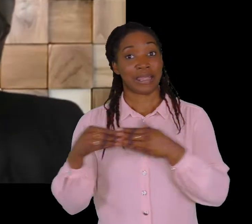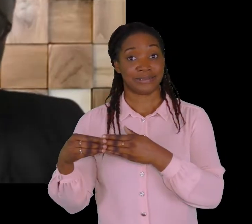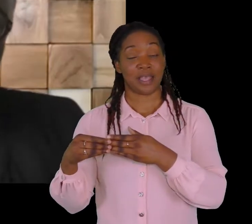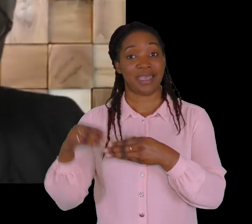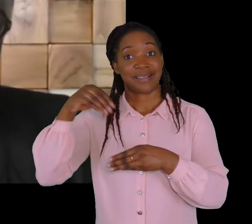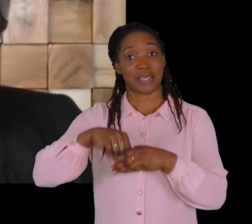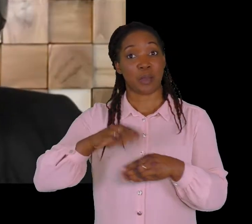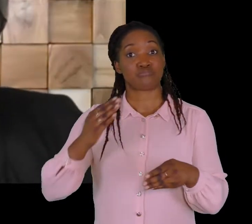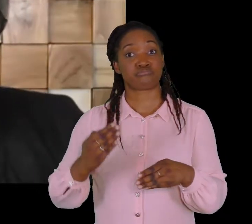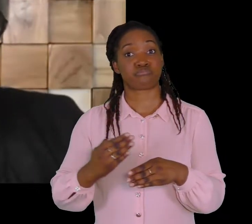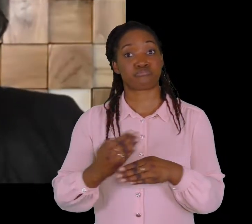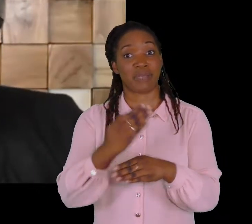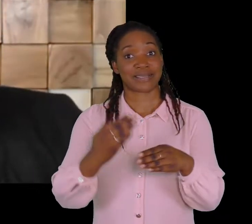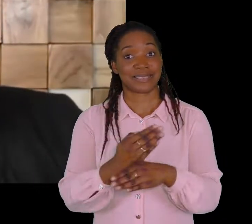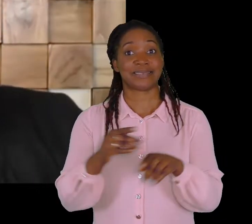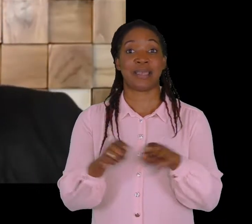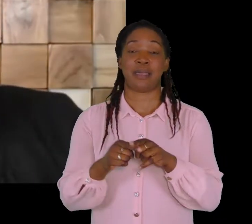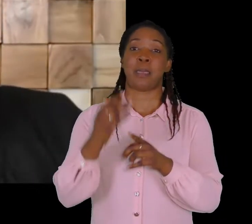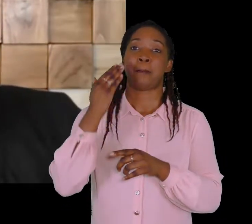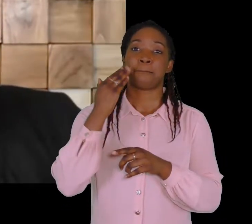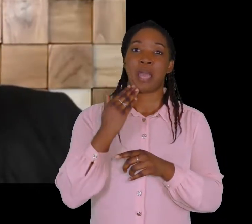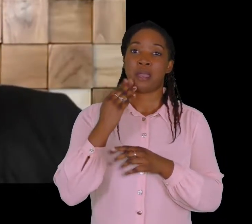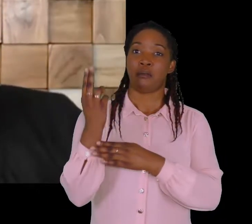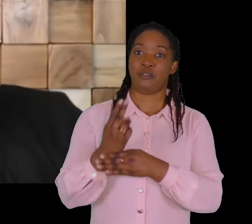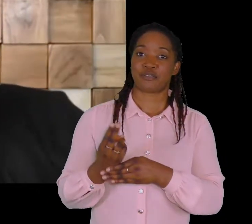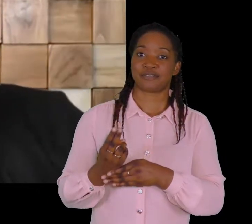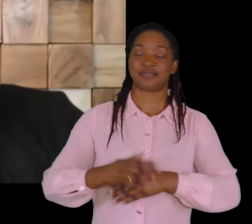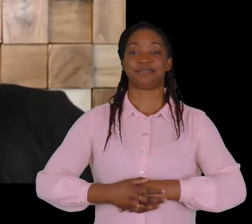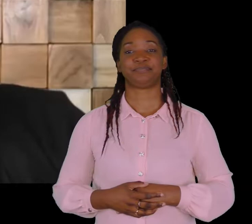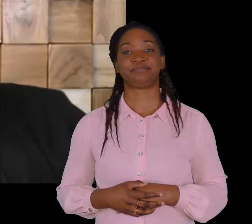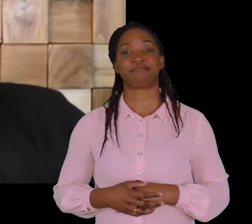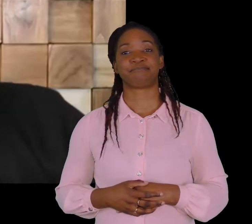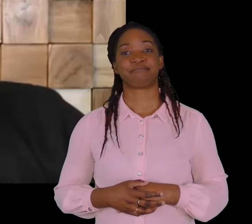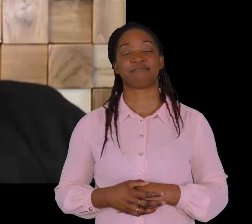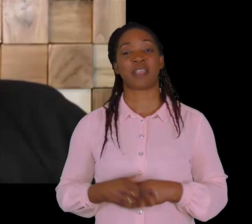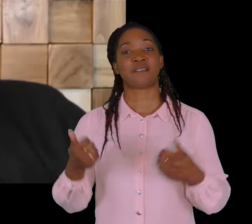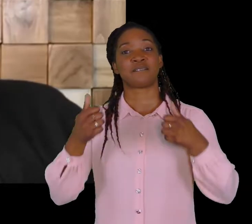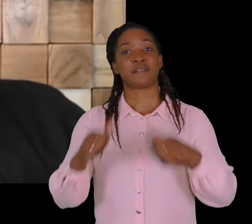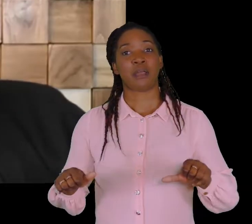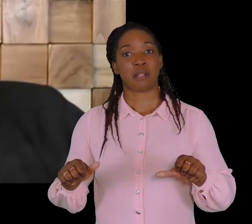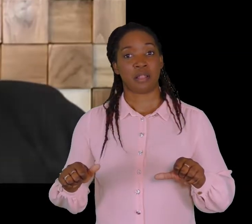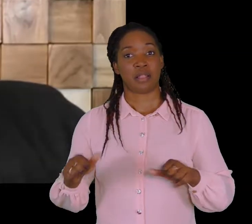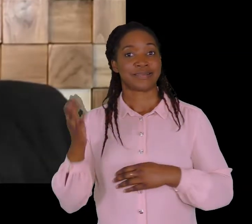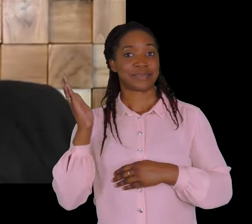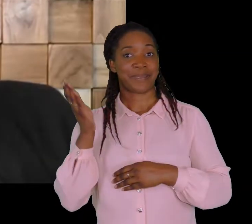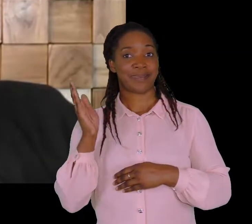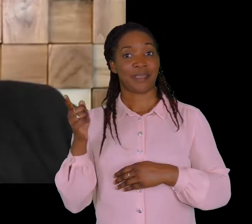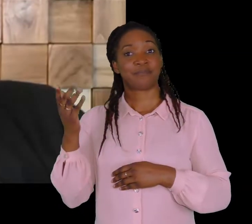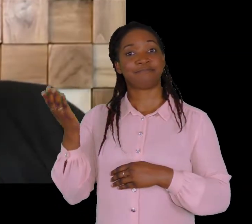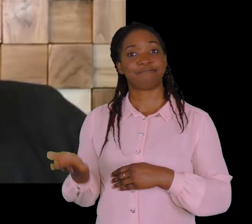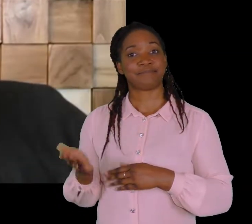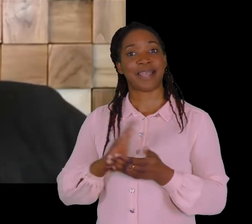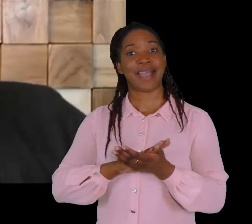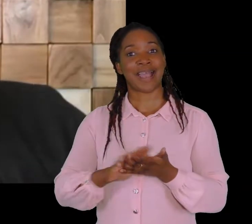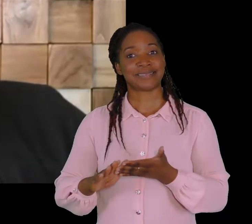pioneers of multimedia art practice and the confluence of multimedia and Black art. And our final speaker, last but